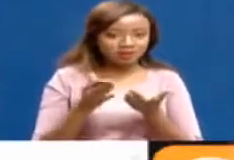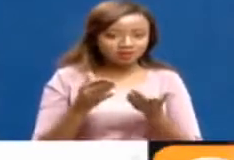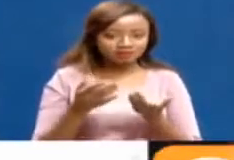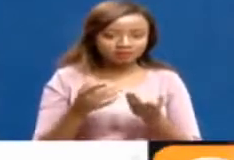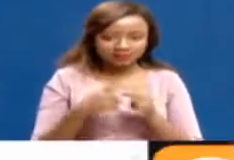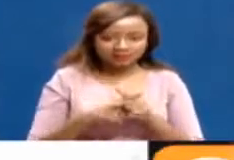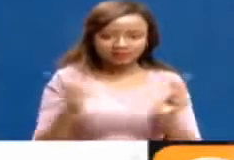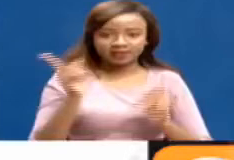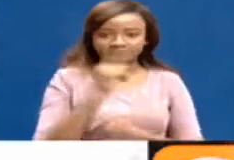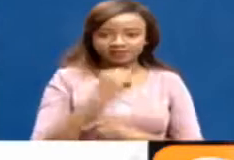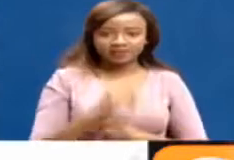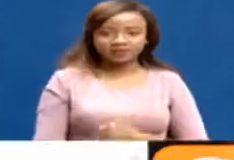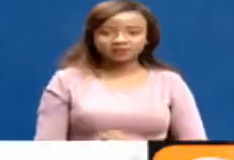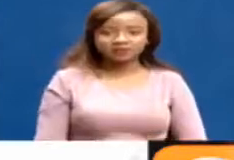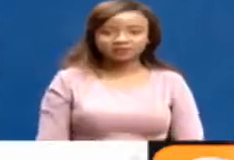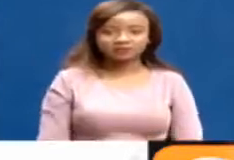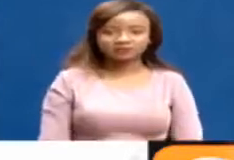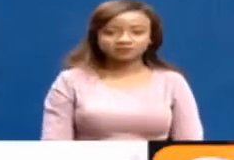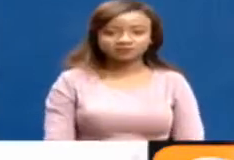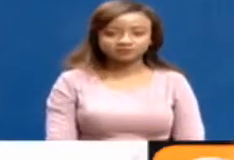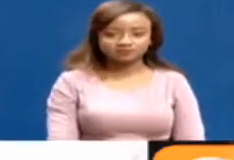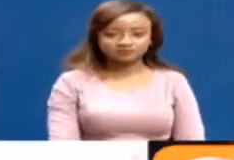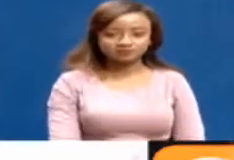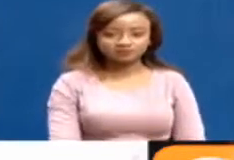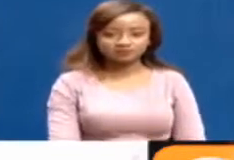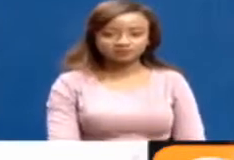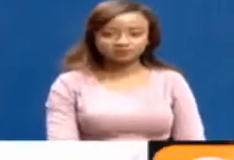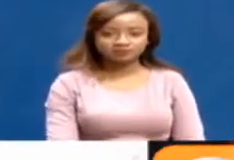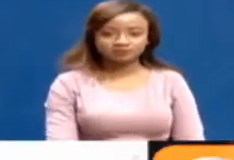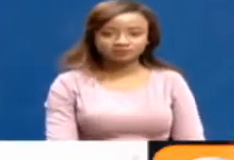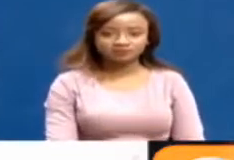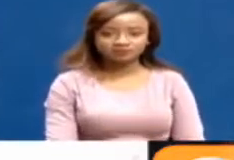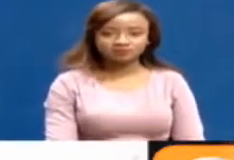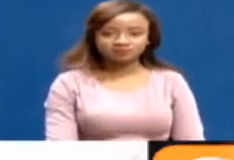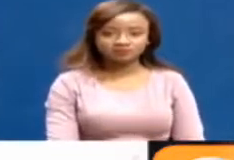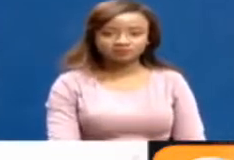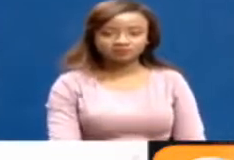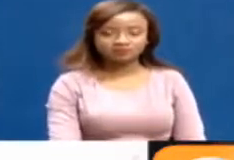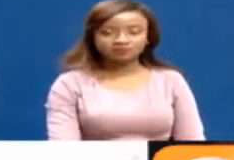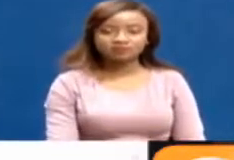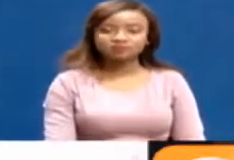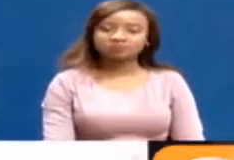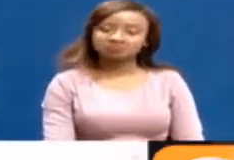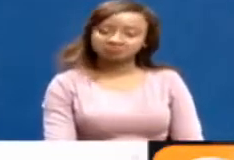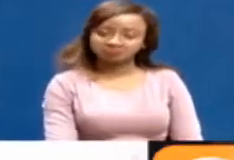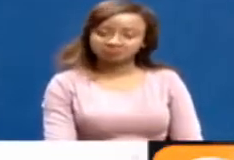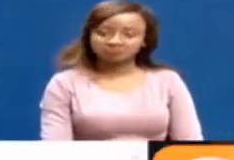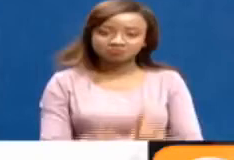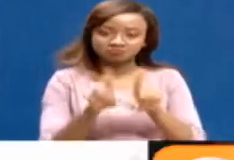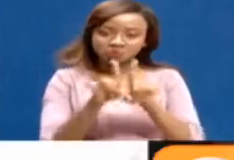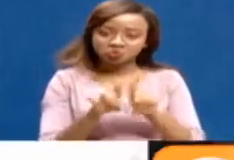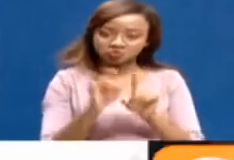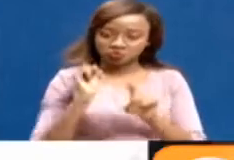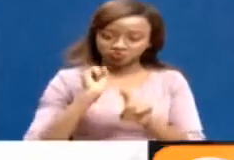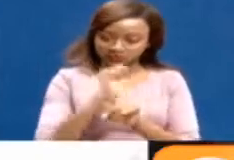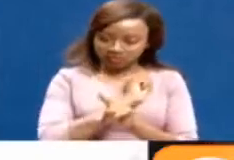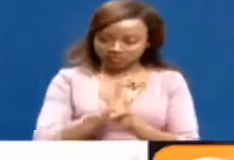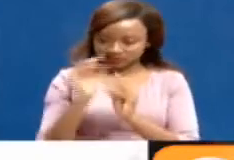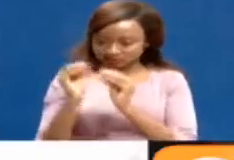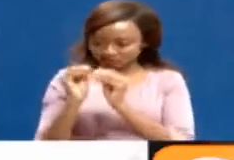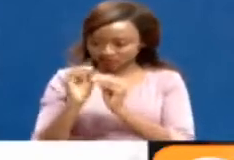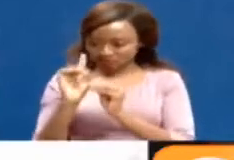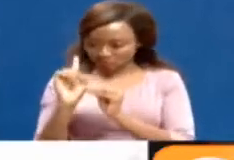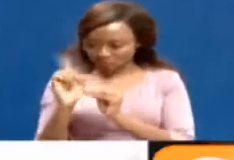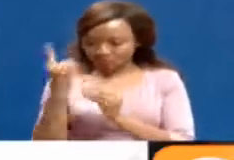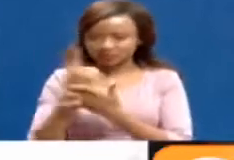and there's, we've adjusted the sittings. Right. So the Senate is meeting once a week. The National Assembly is meeting once a week because of the